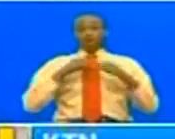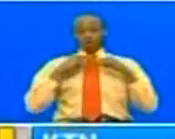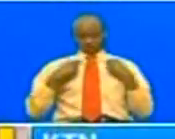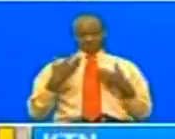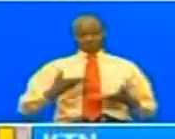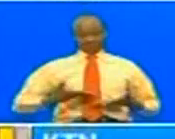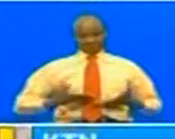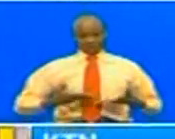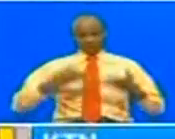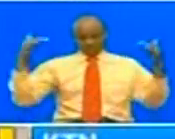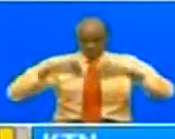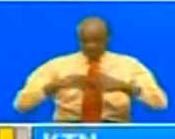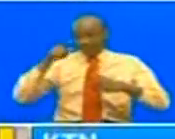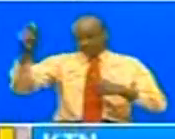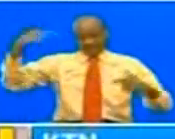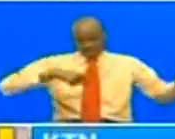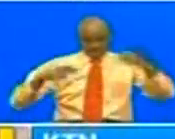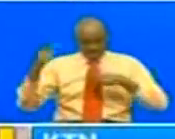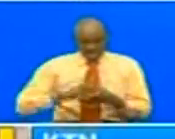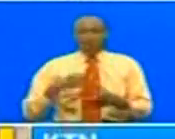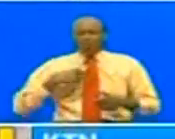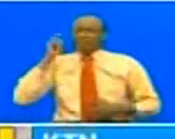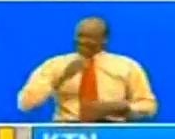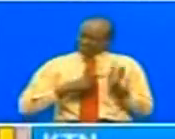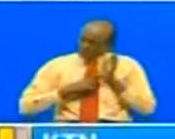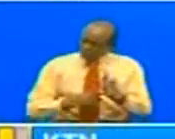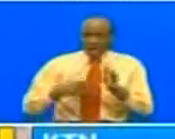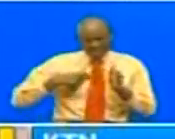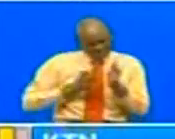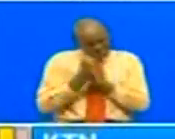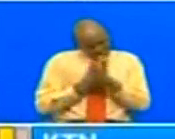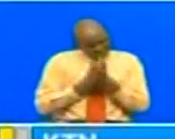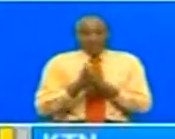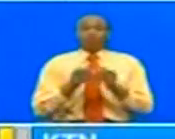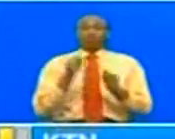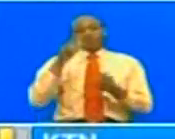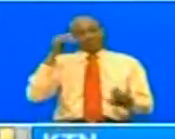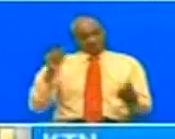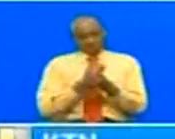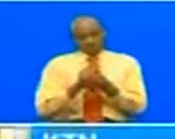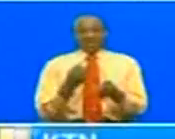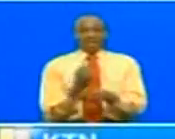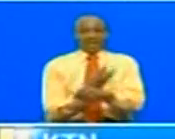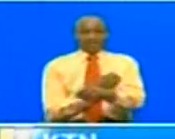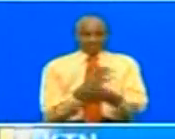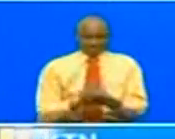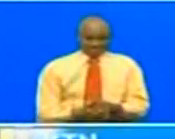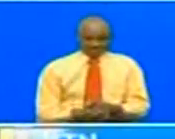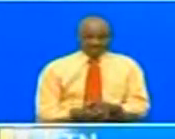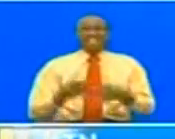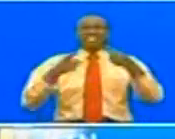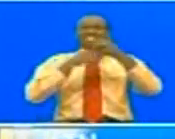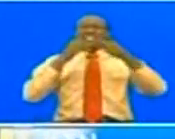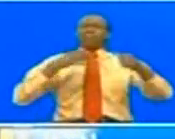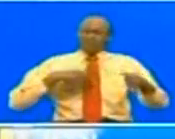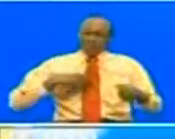of this conference, we must show our commitment to fighting cancer. 60 people die from cancer